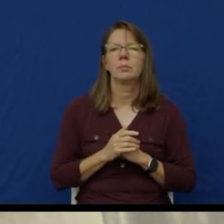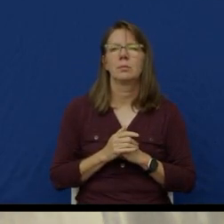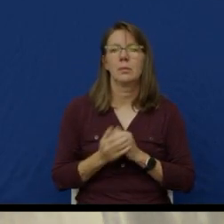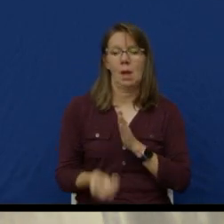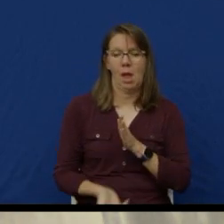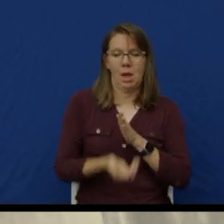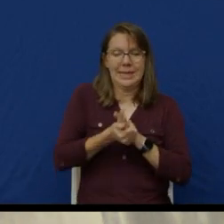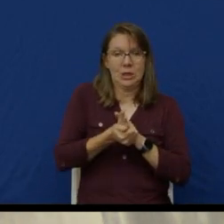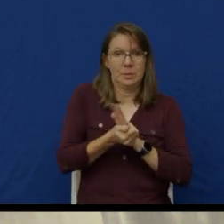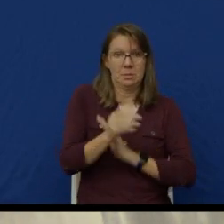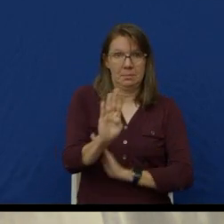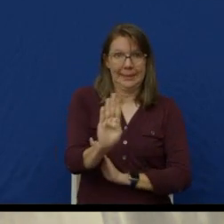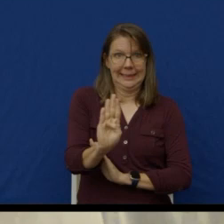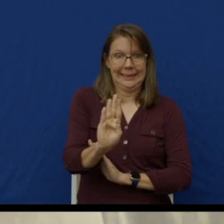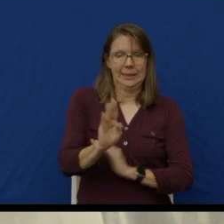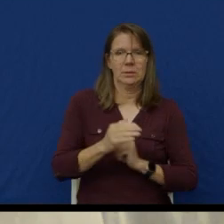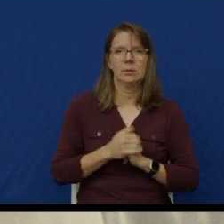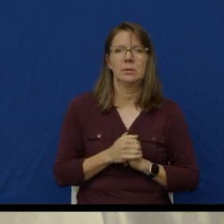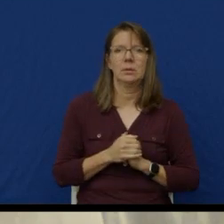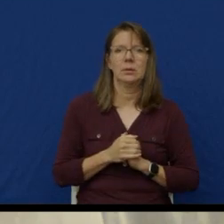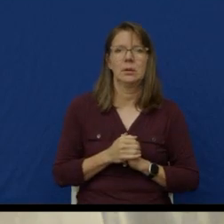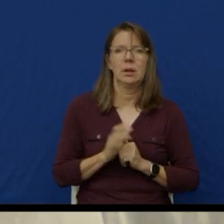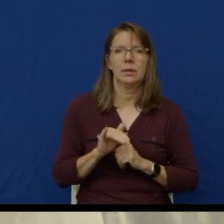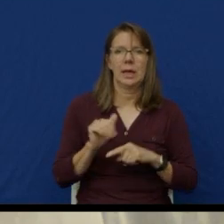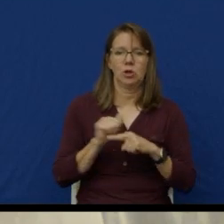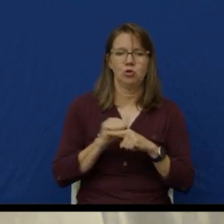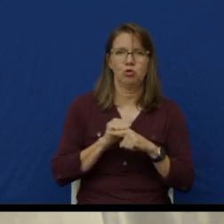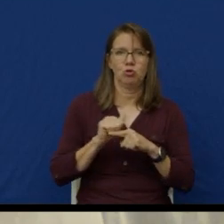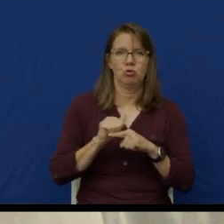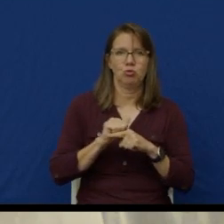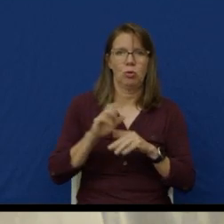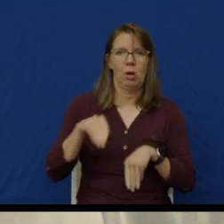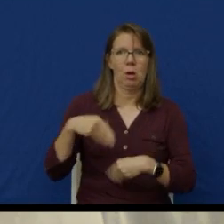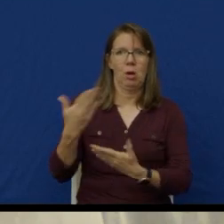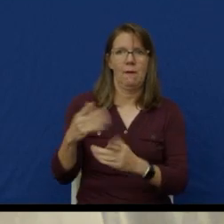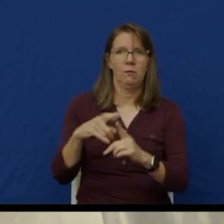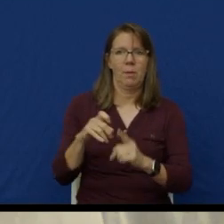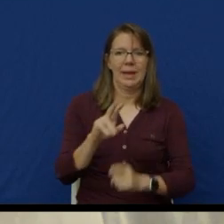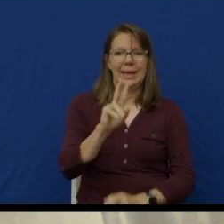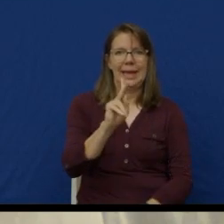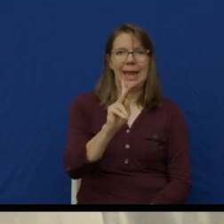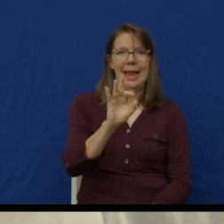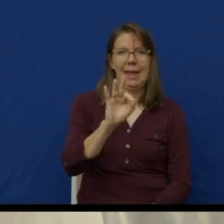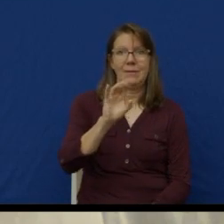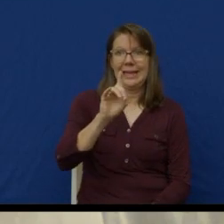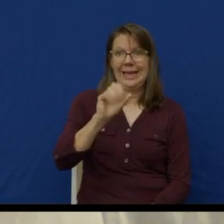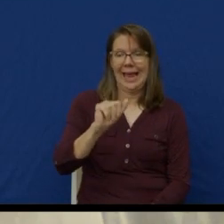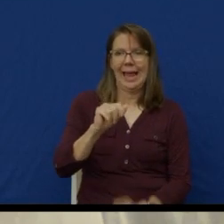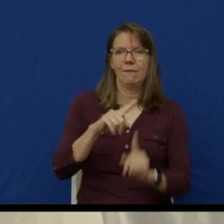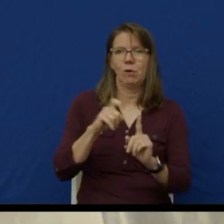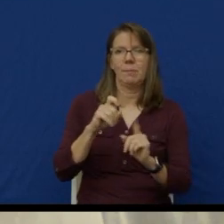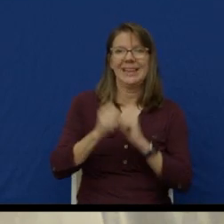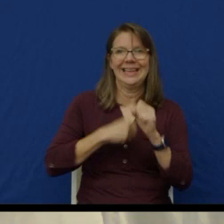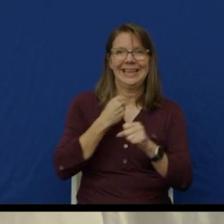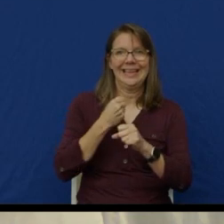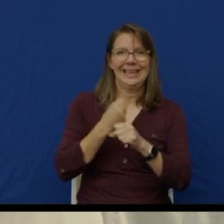Attachment B is the training offered from KSBA for the year 2022.